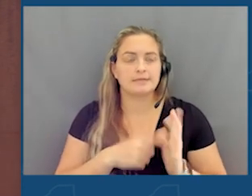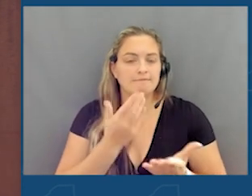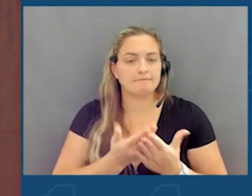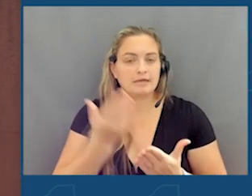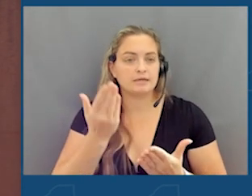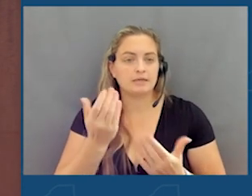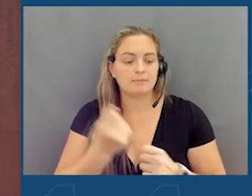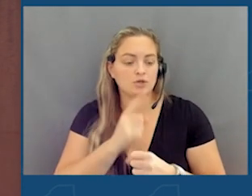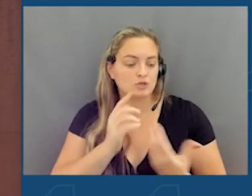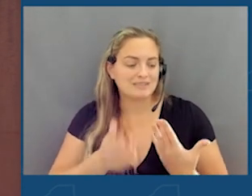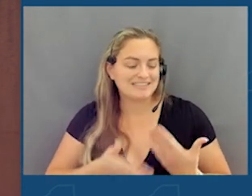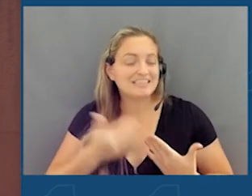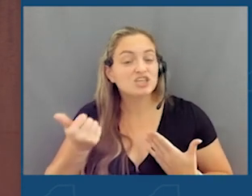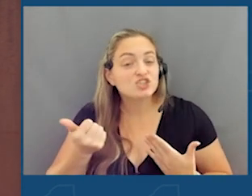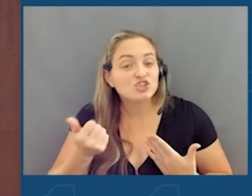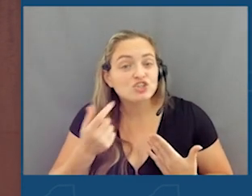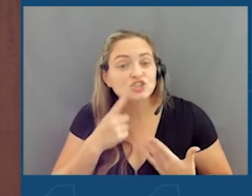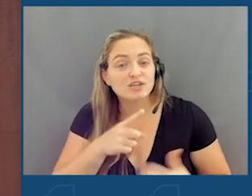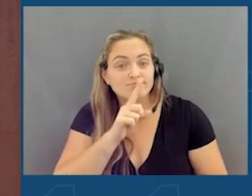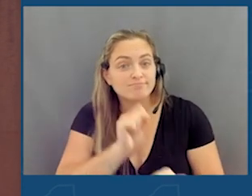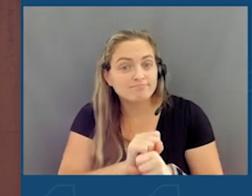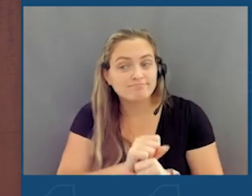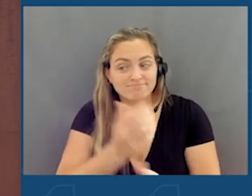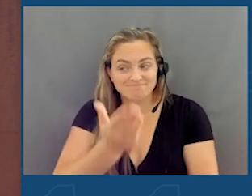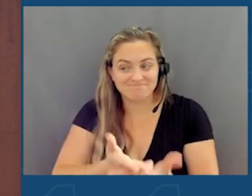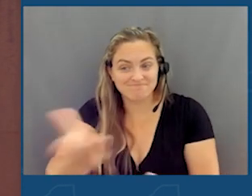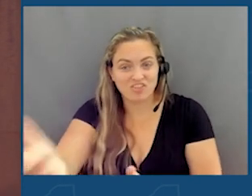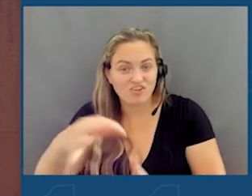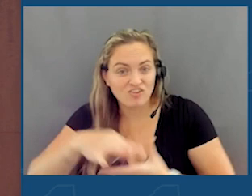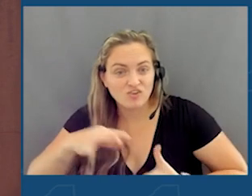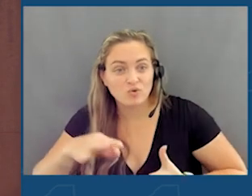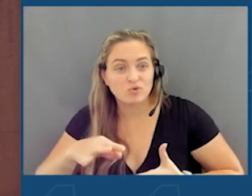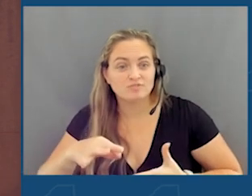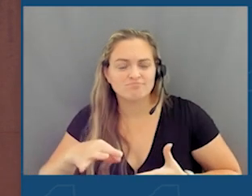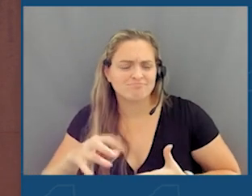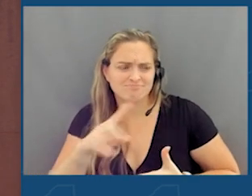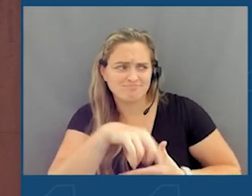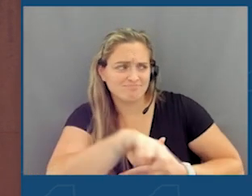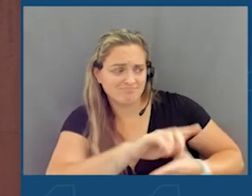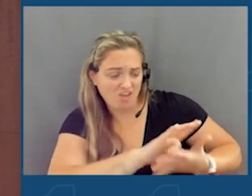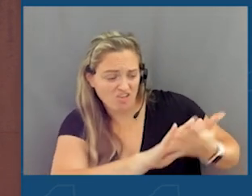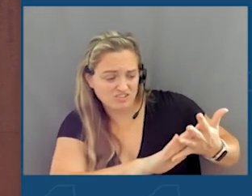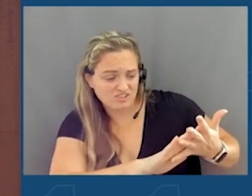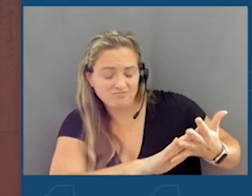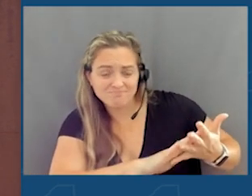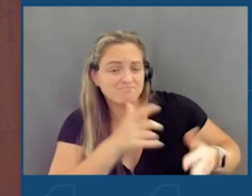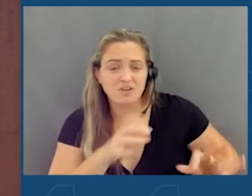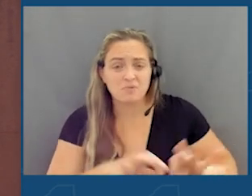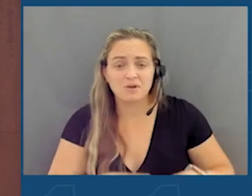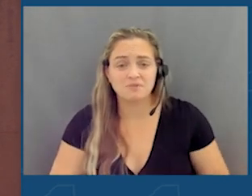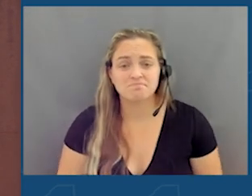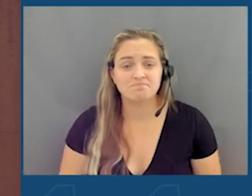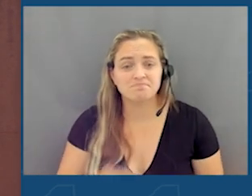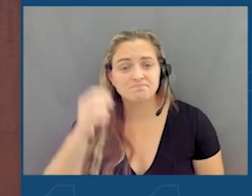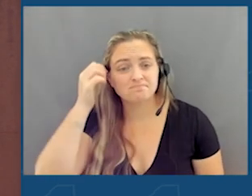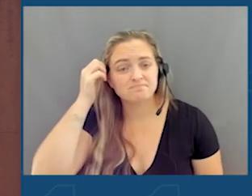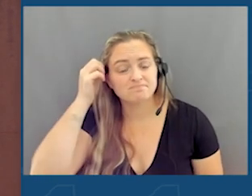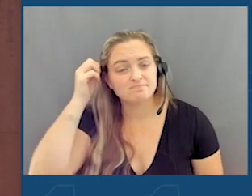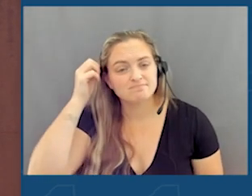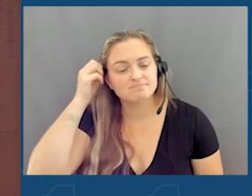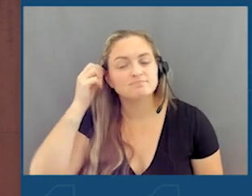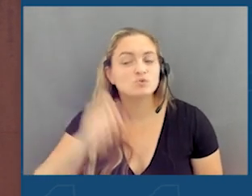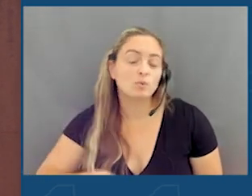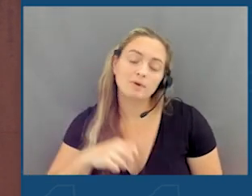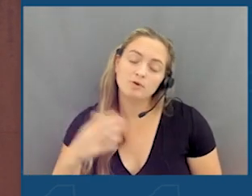make it easier and legitimize people's votes, none of that matters. And so that's why this is so important today, and I'm so proud to be